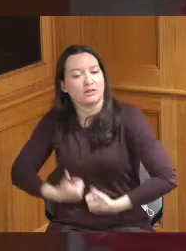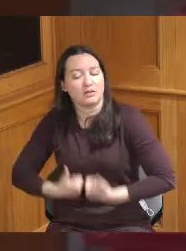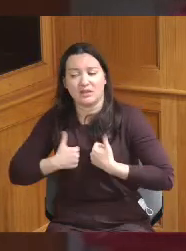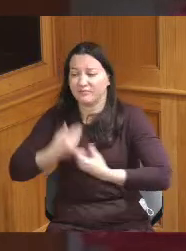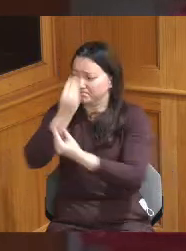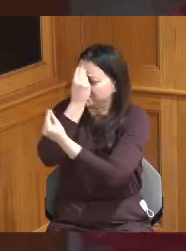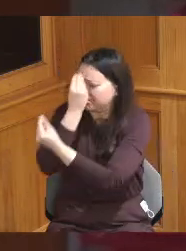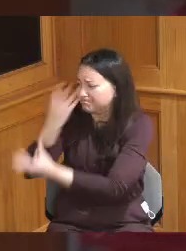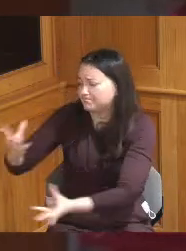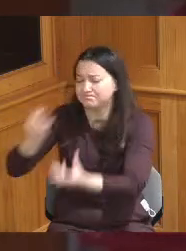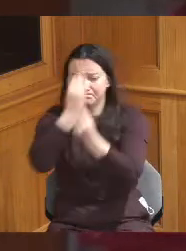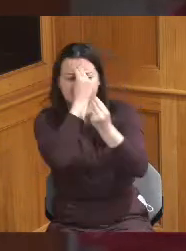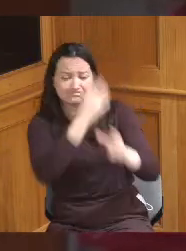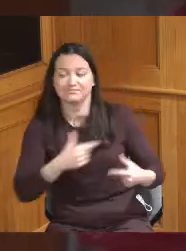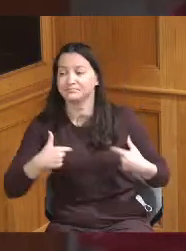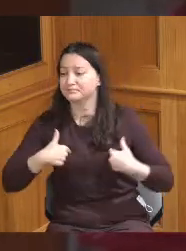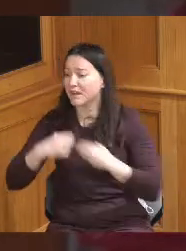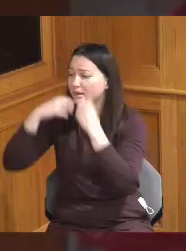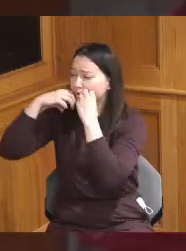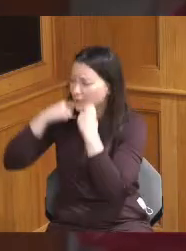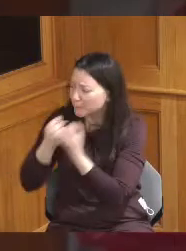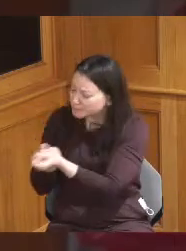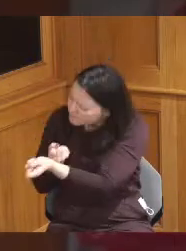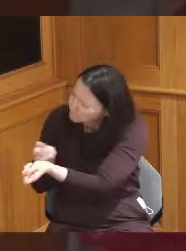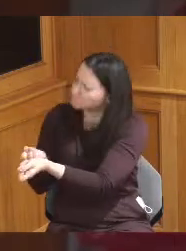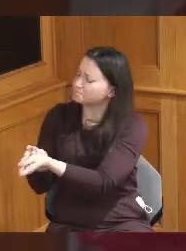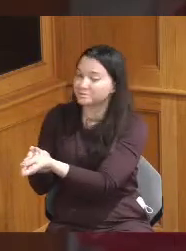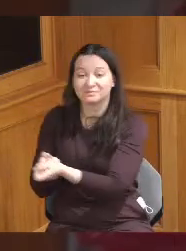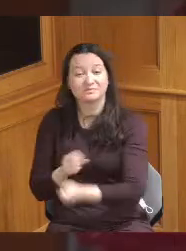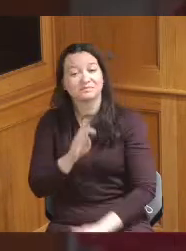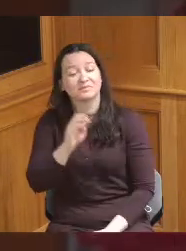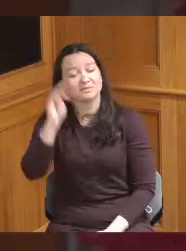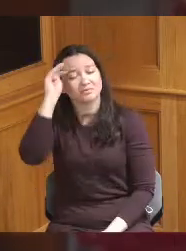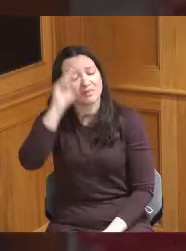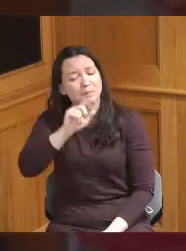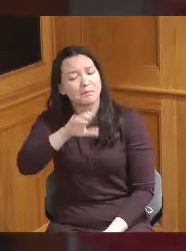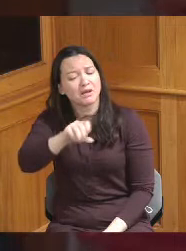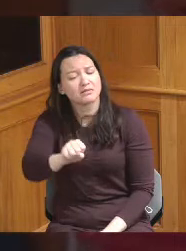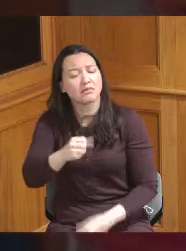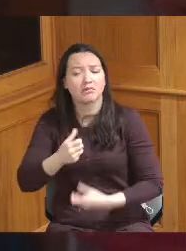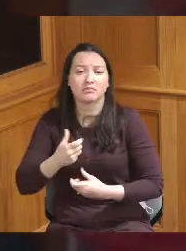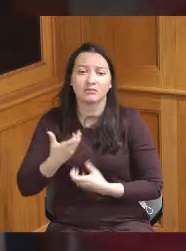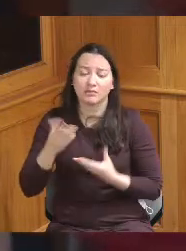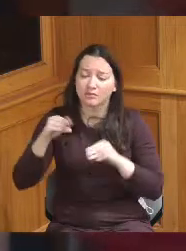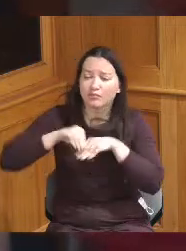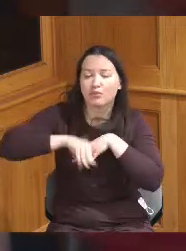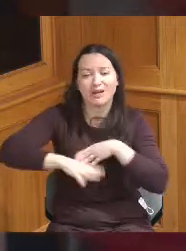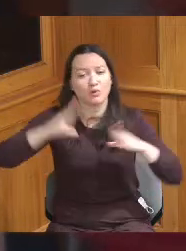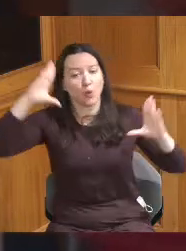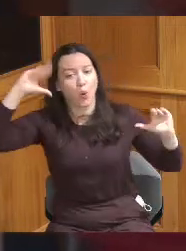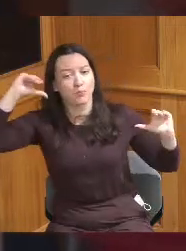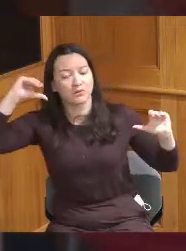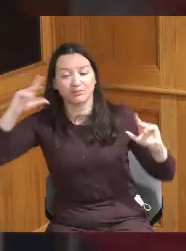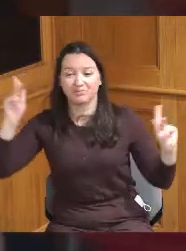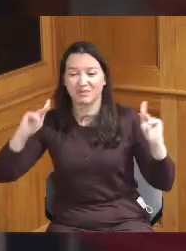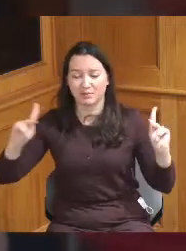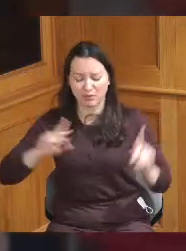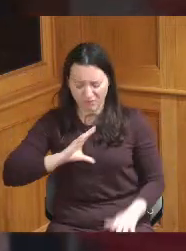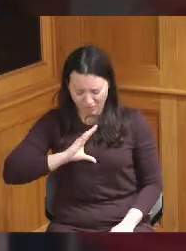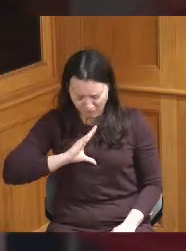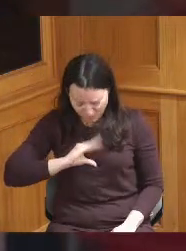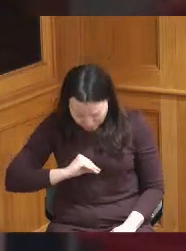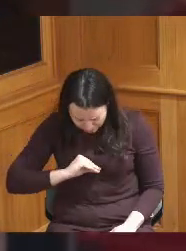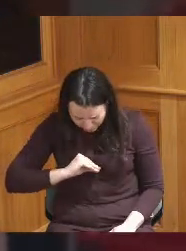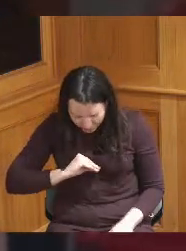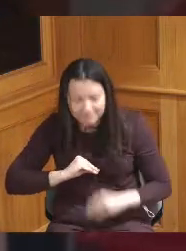know that someone cares, Mr. Butts gives hope and the best of himself to those who have the least.